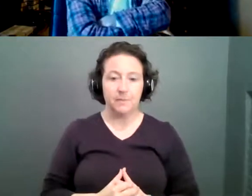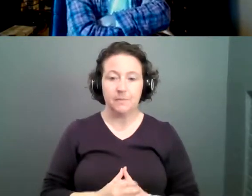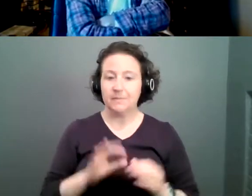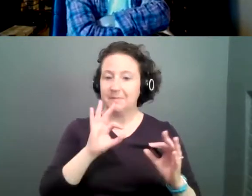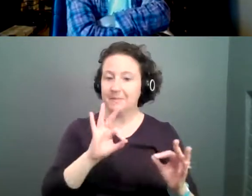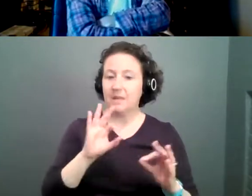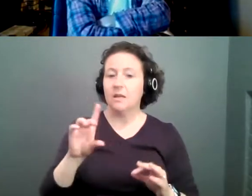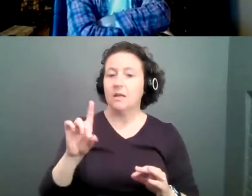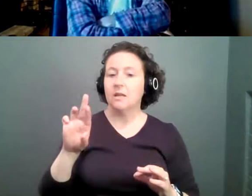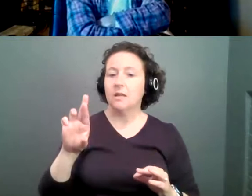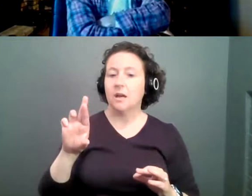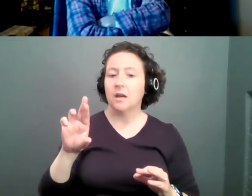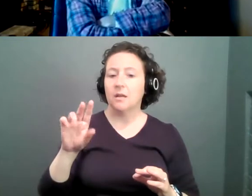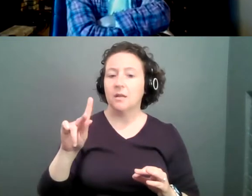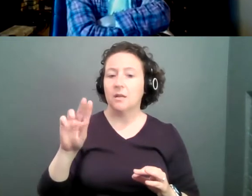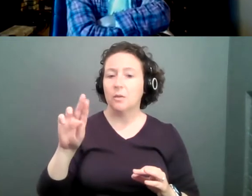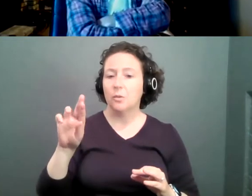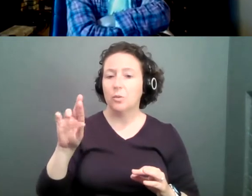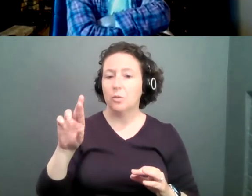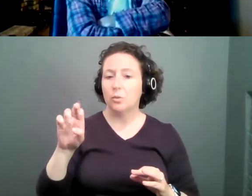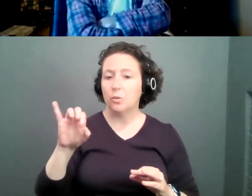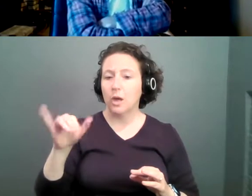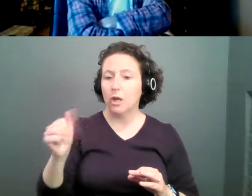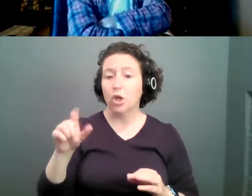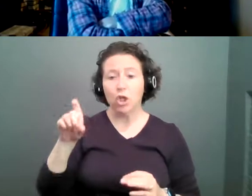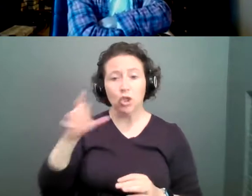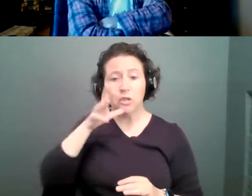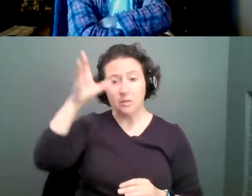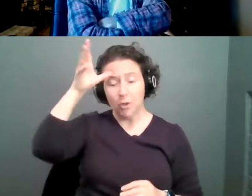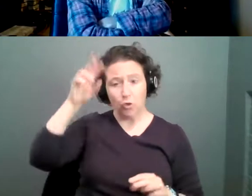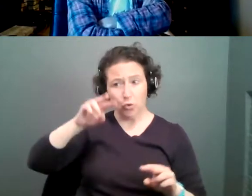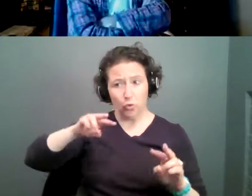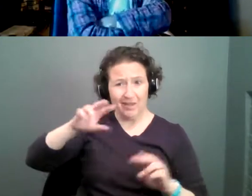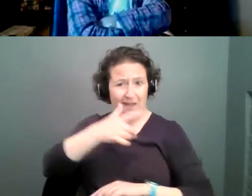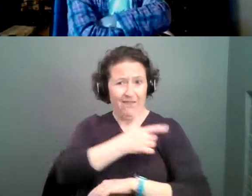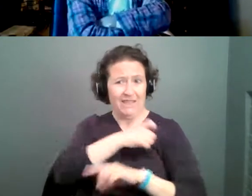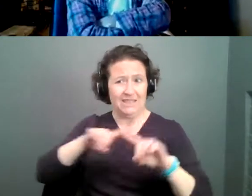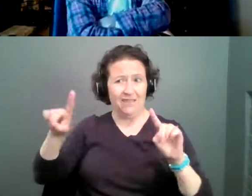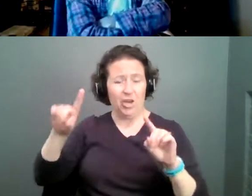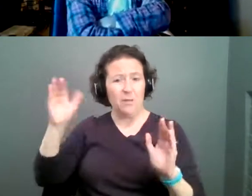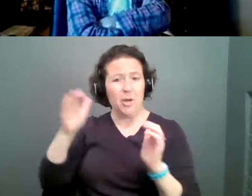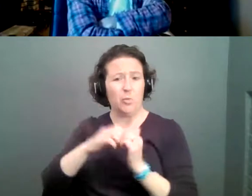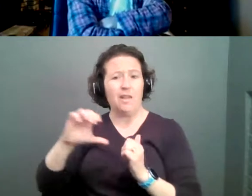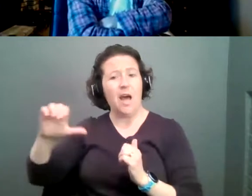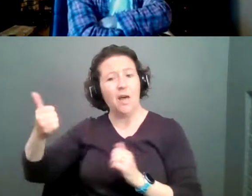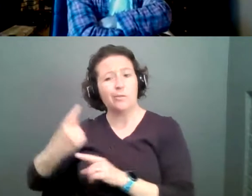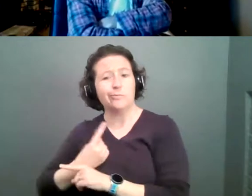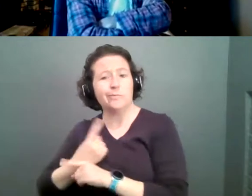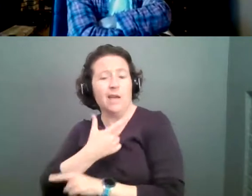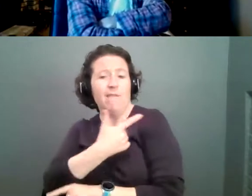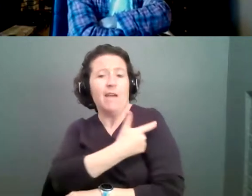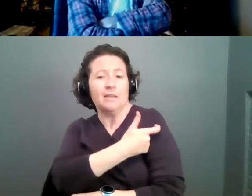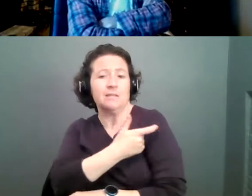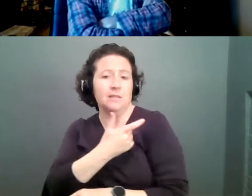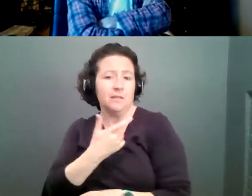Perfect. And Dr. Kukreja, can you tell us, should parents look at this vaccine differently from some of the other childhood vaccines that they may be bringing